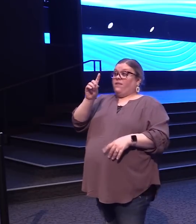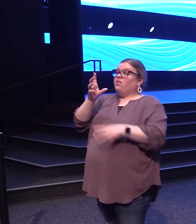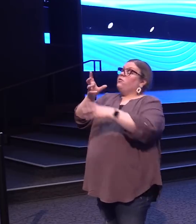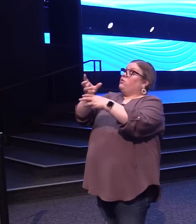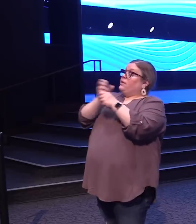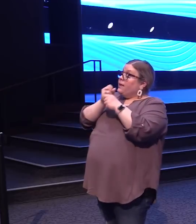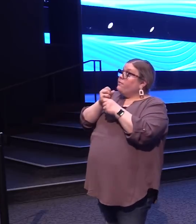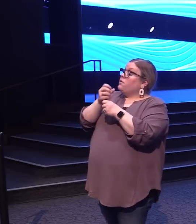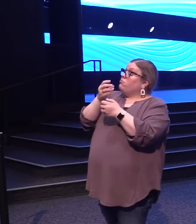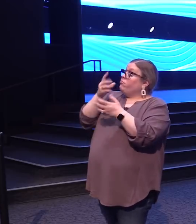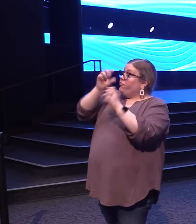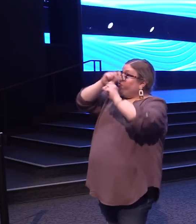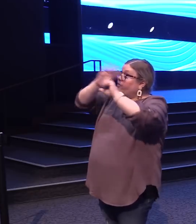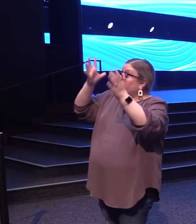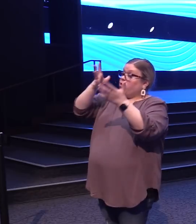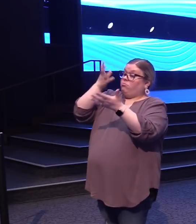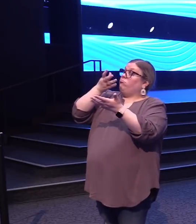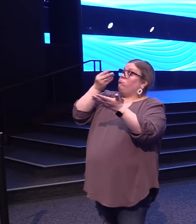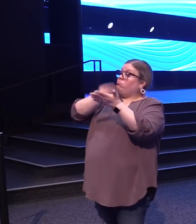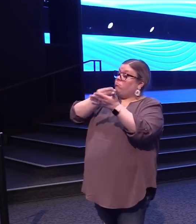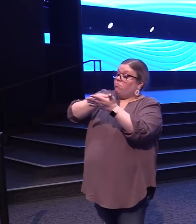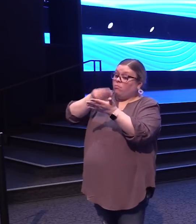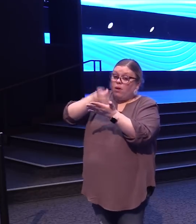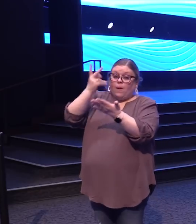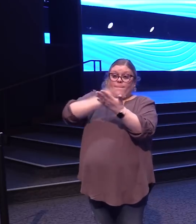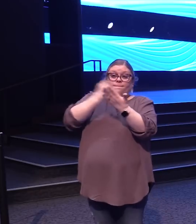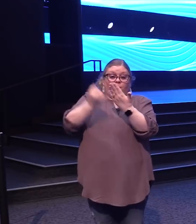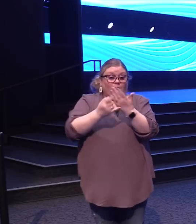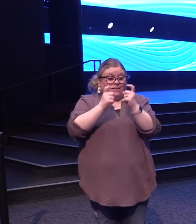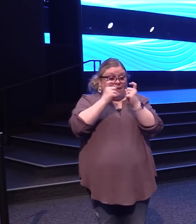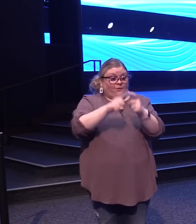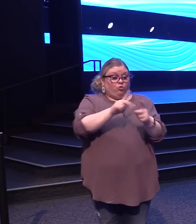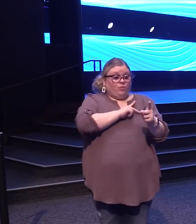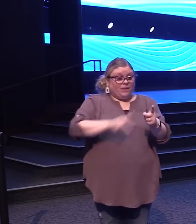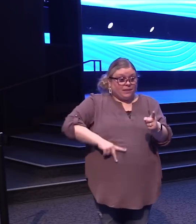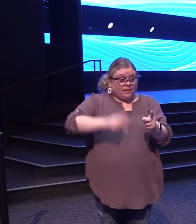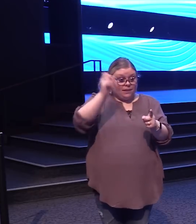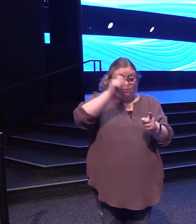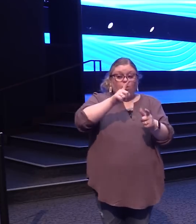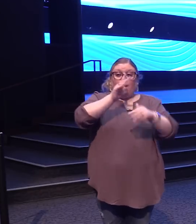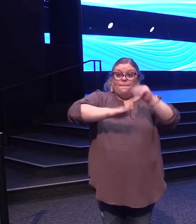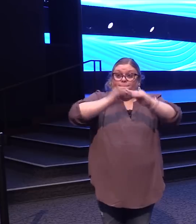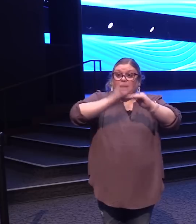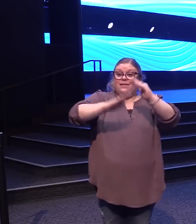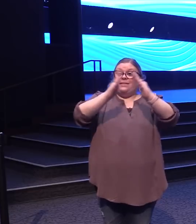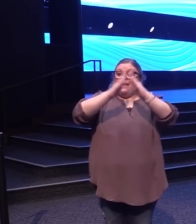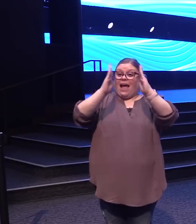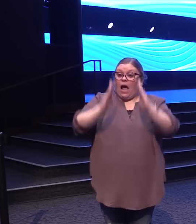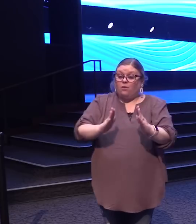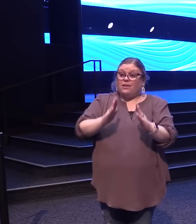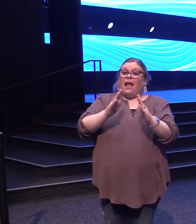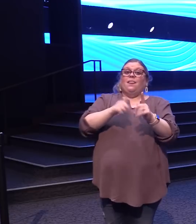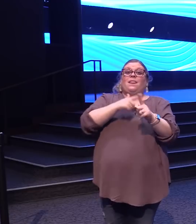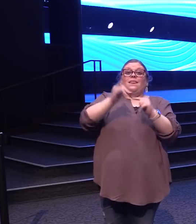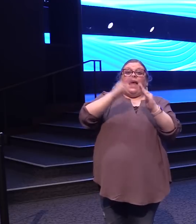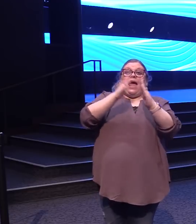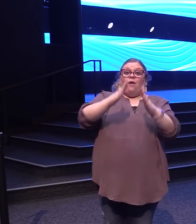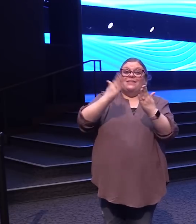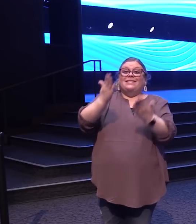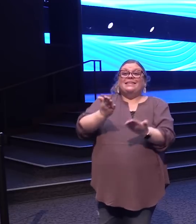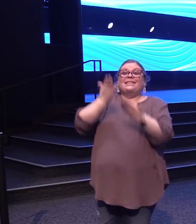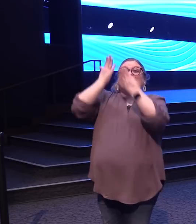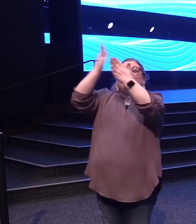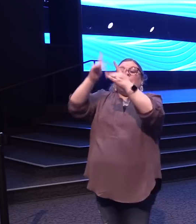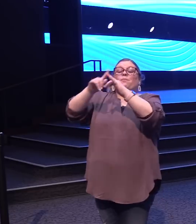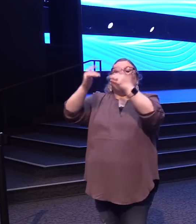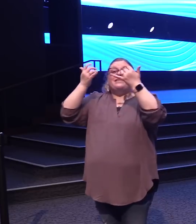funds, he hands the project over to his son, King Solomon, who builds the house and it's dedicated. But